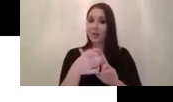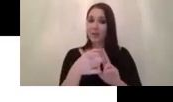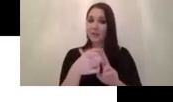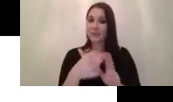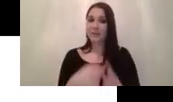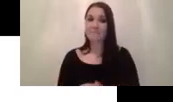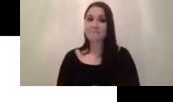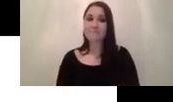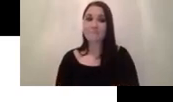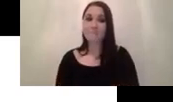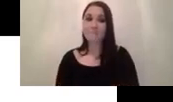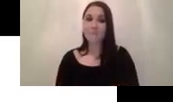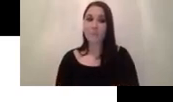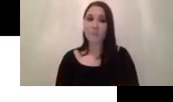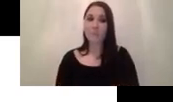um